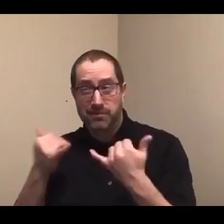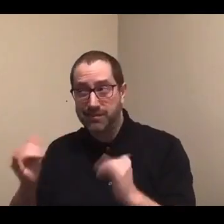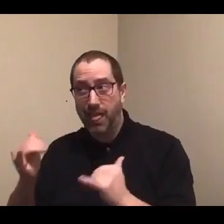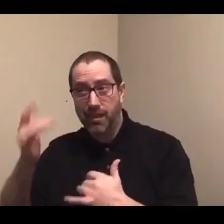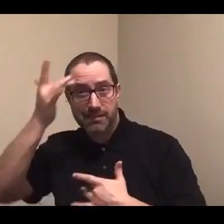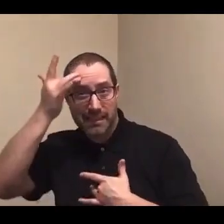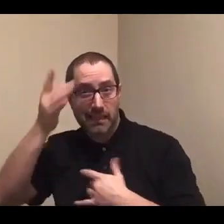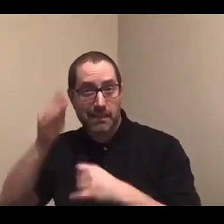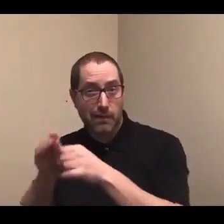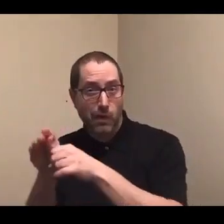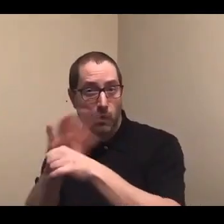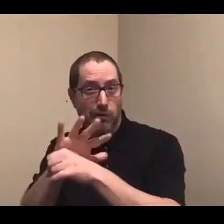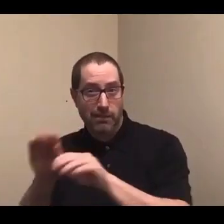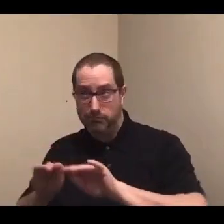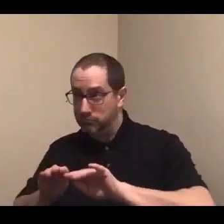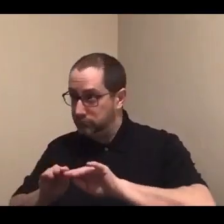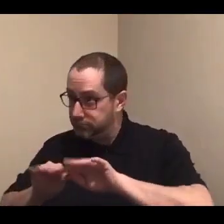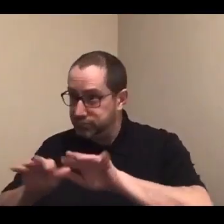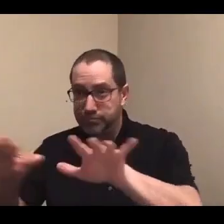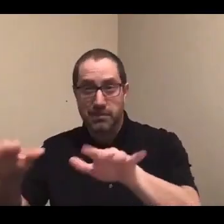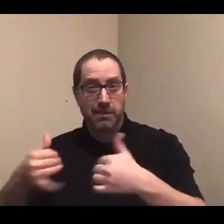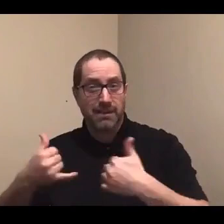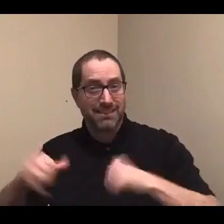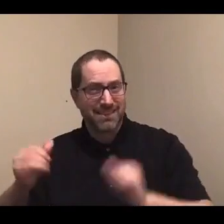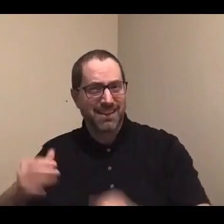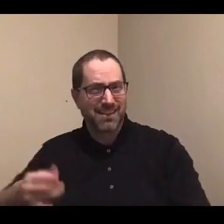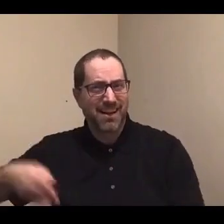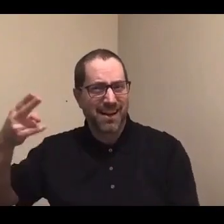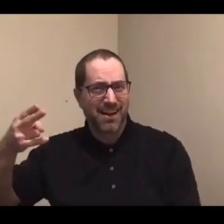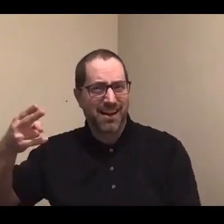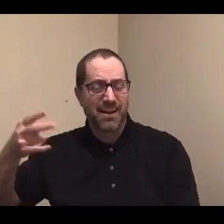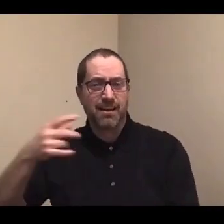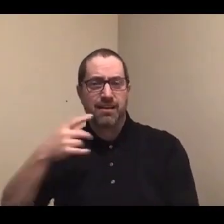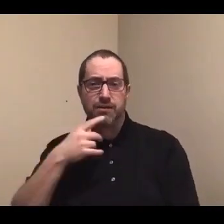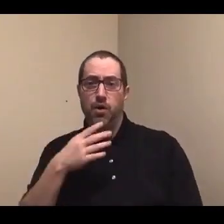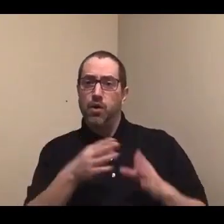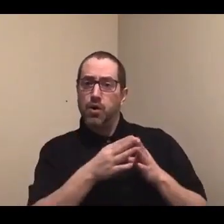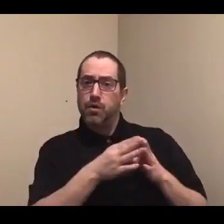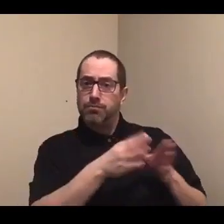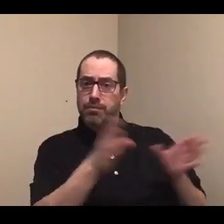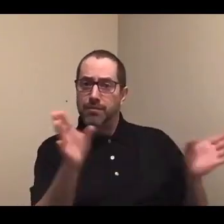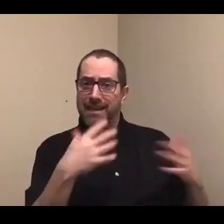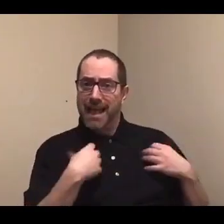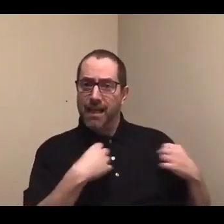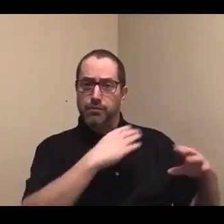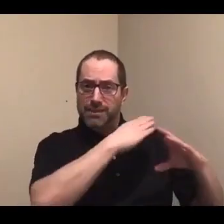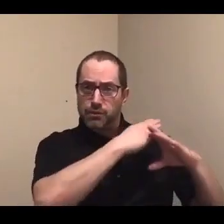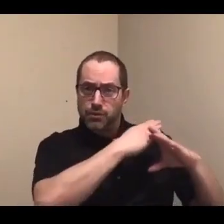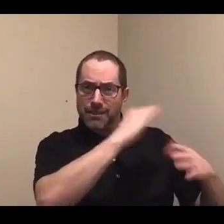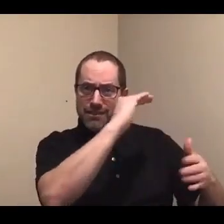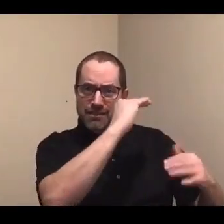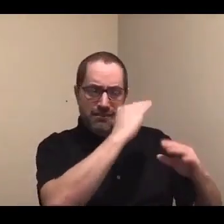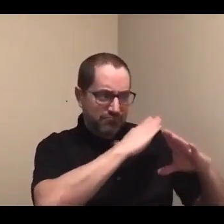still high, and there was a risk to loosening public health restrictions, which we have seen to date. What is the risk to the